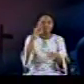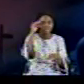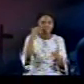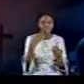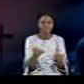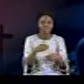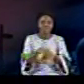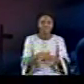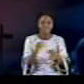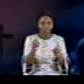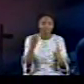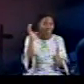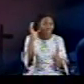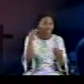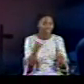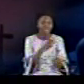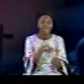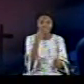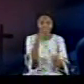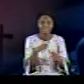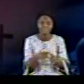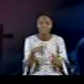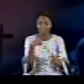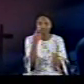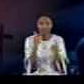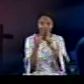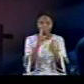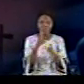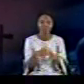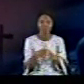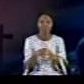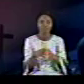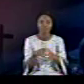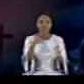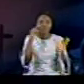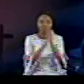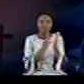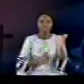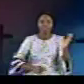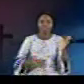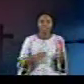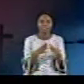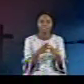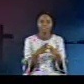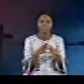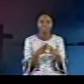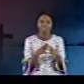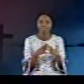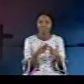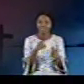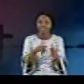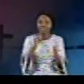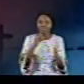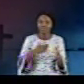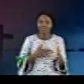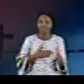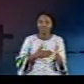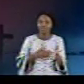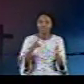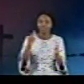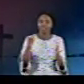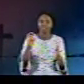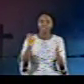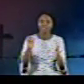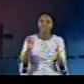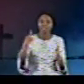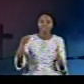now, he can speak now. You will hear the aunt speak. Praise the Lord. This is my nephew, my late brother's